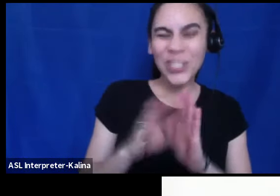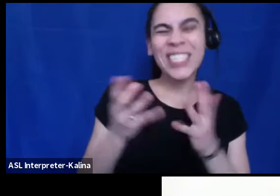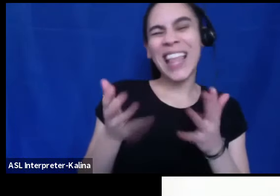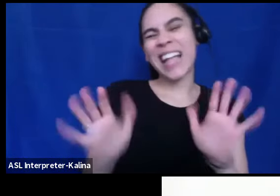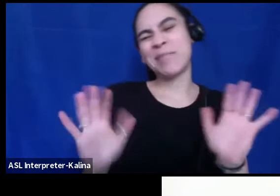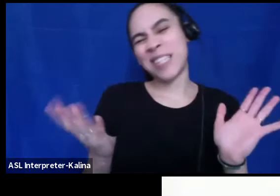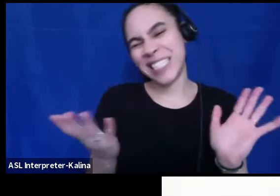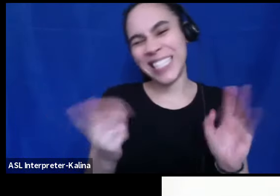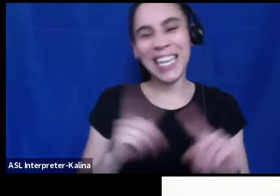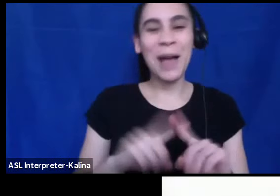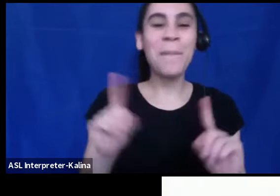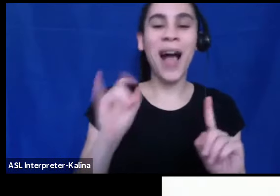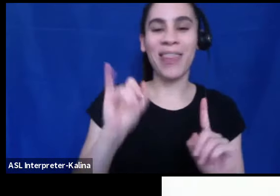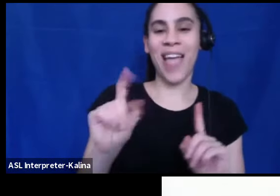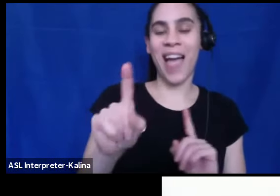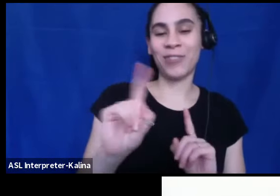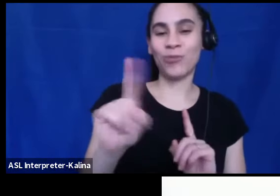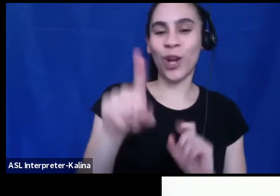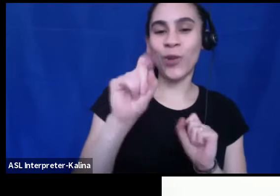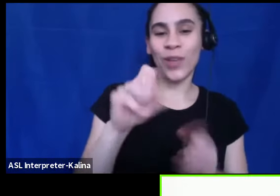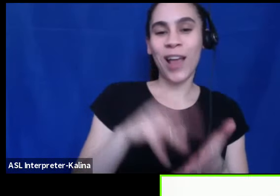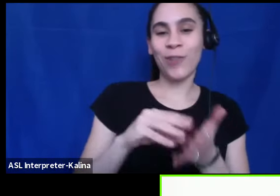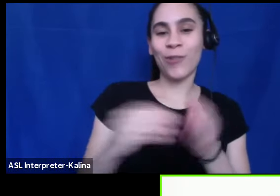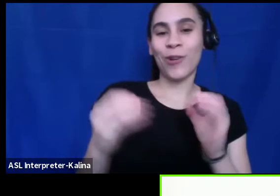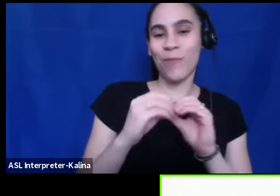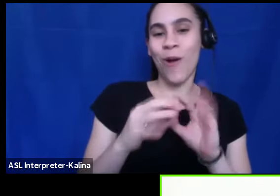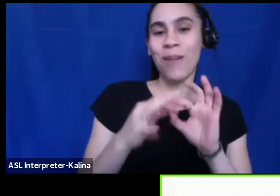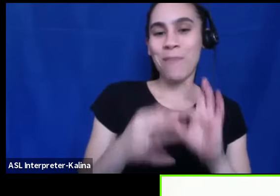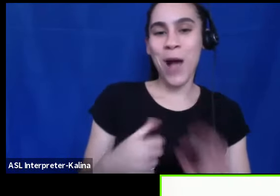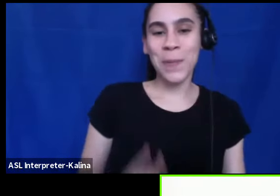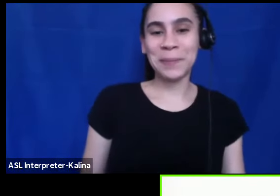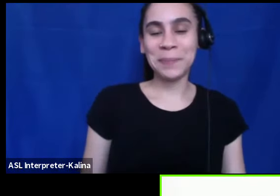But that's where you can learn more about me. Awesome.